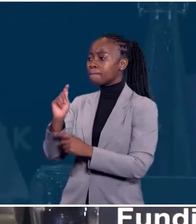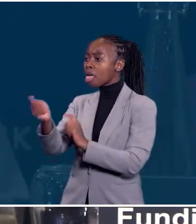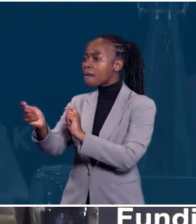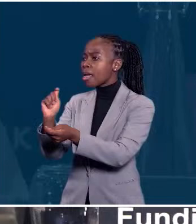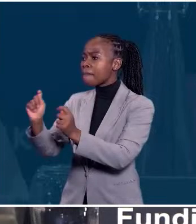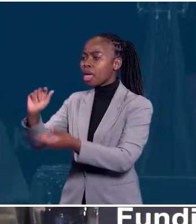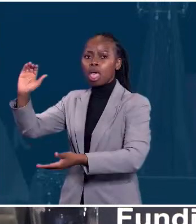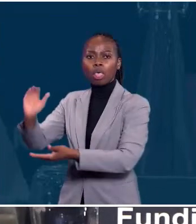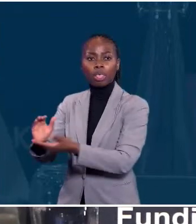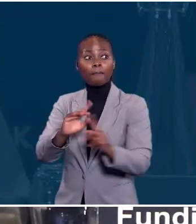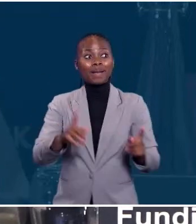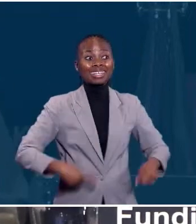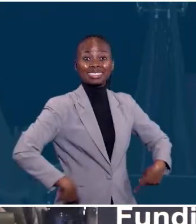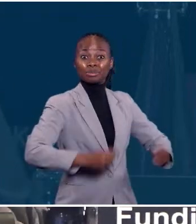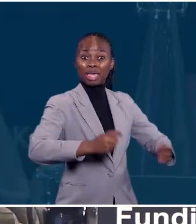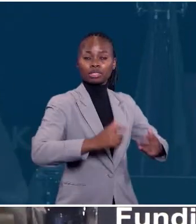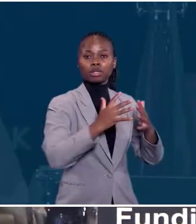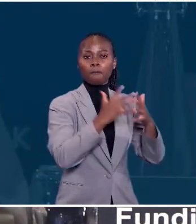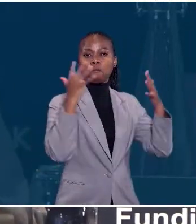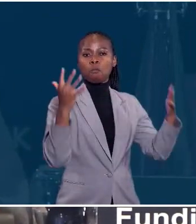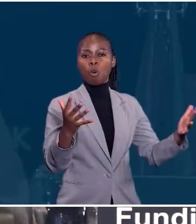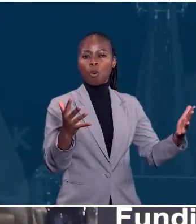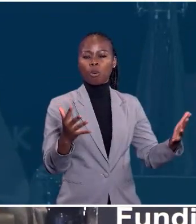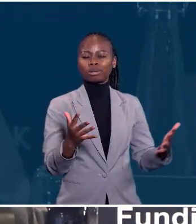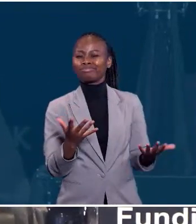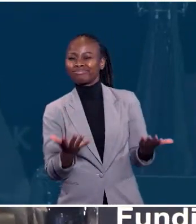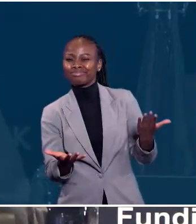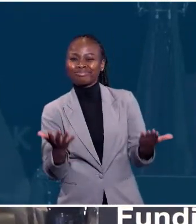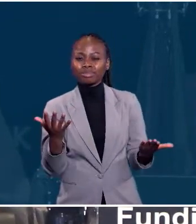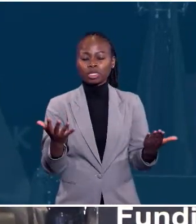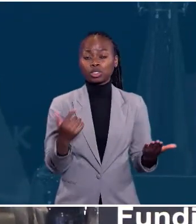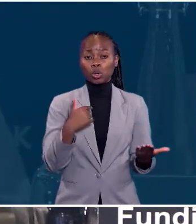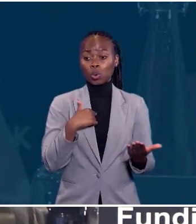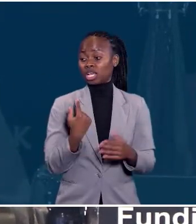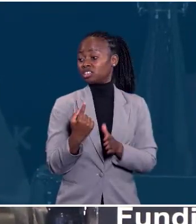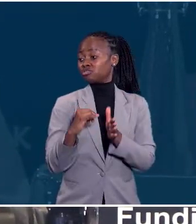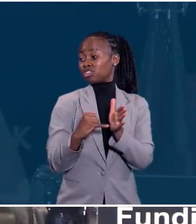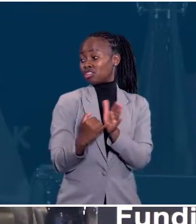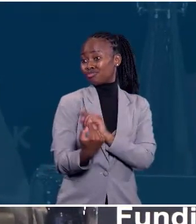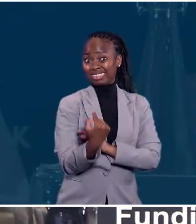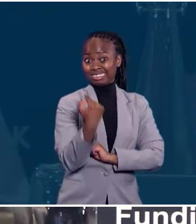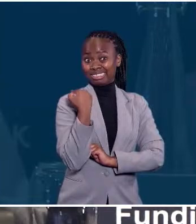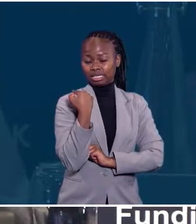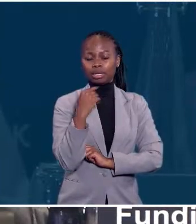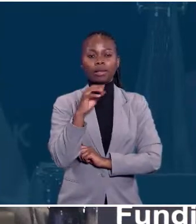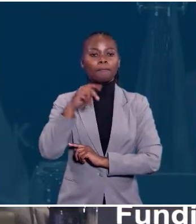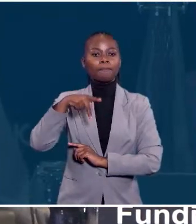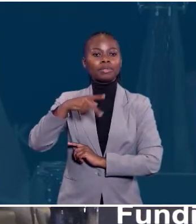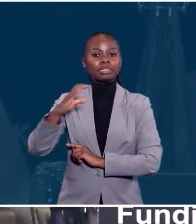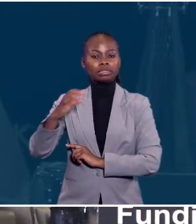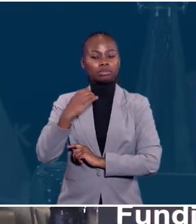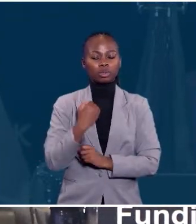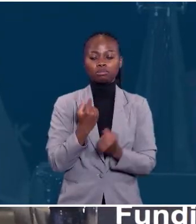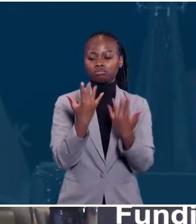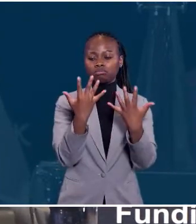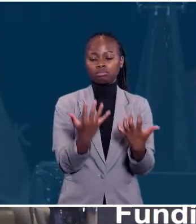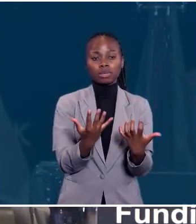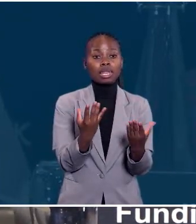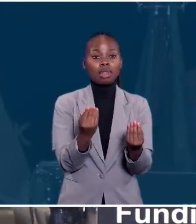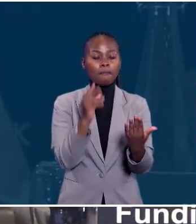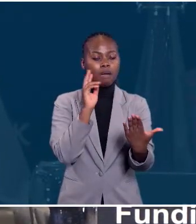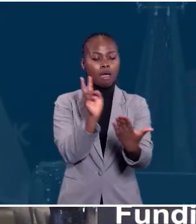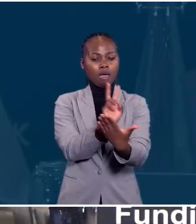the January MPC, we then looked at the numbers and see what the withdrawals were.